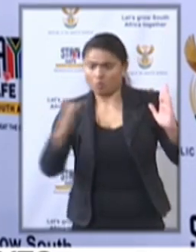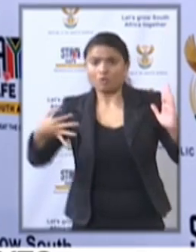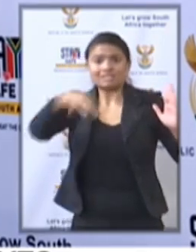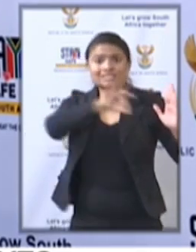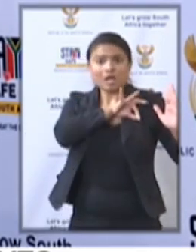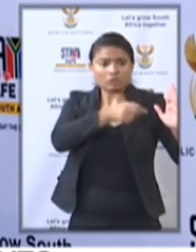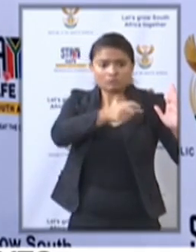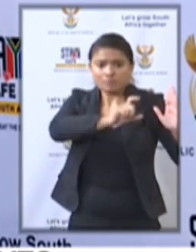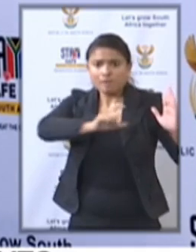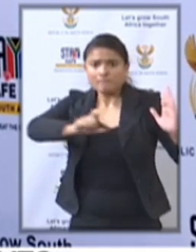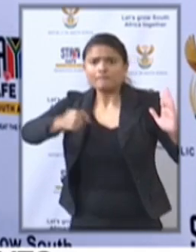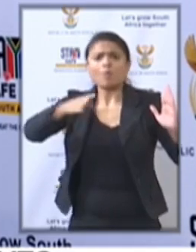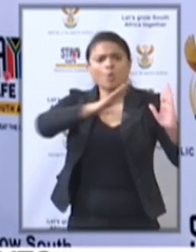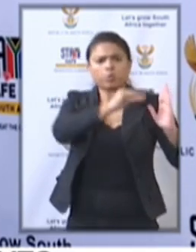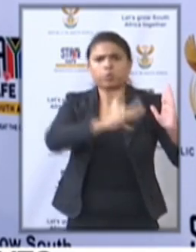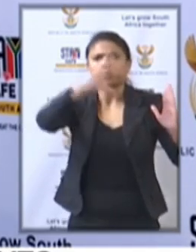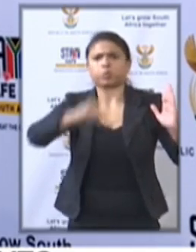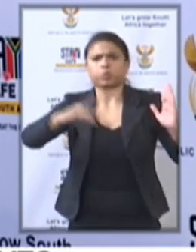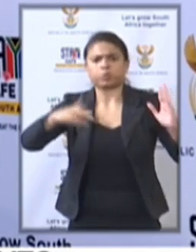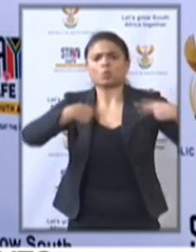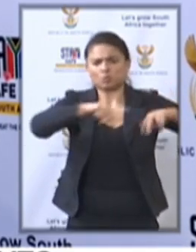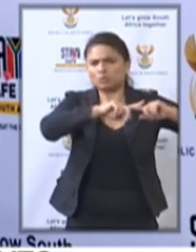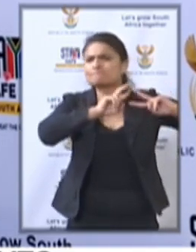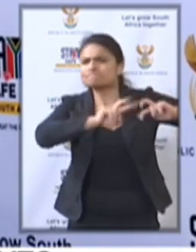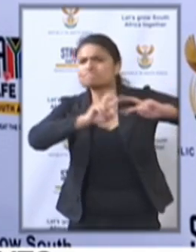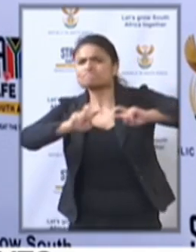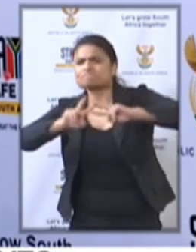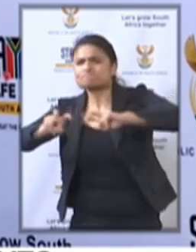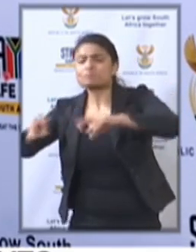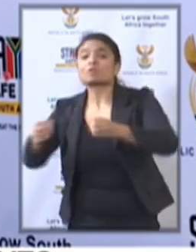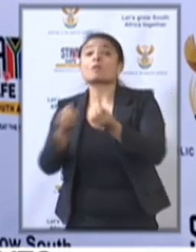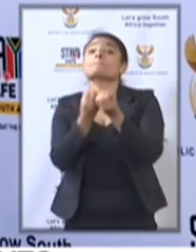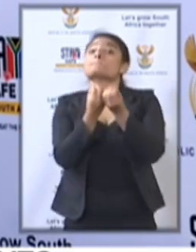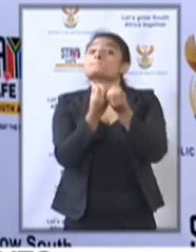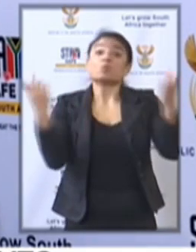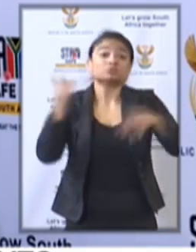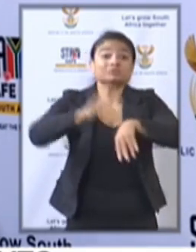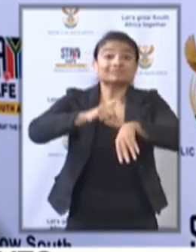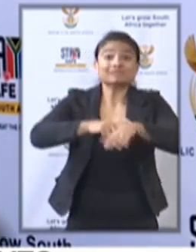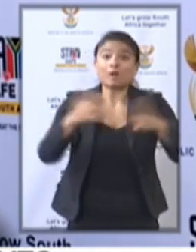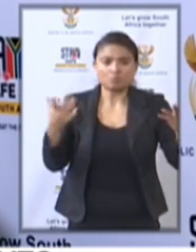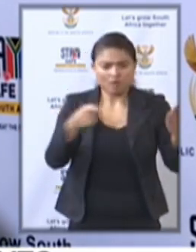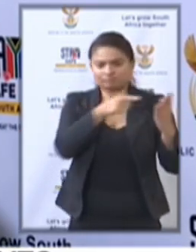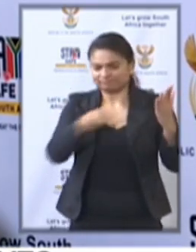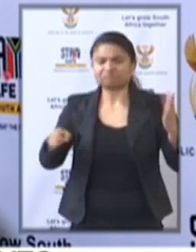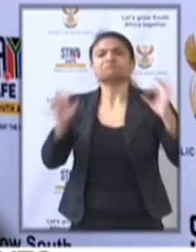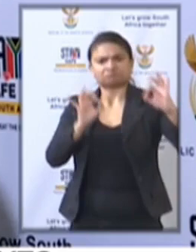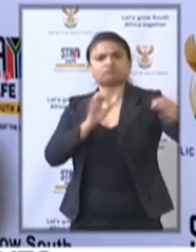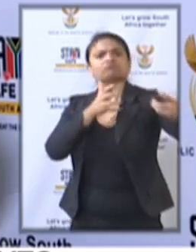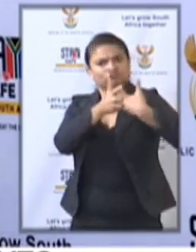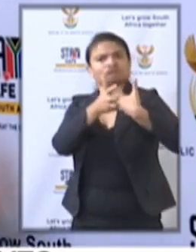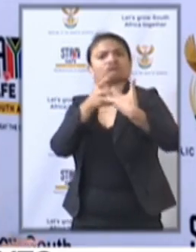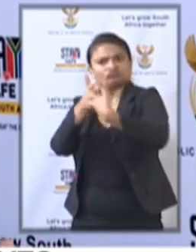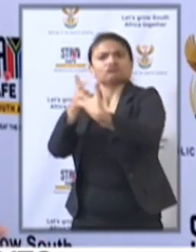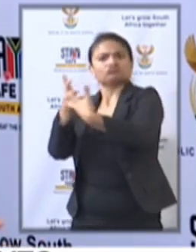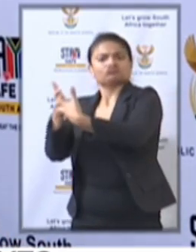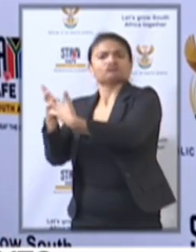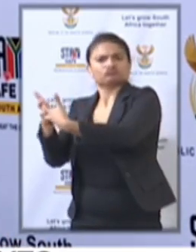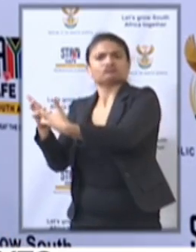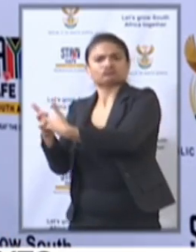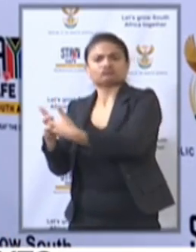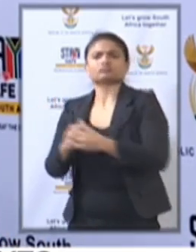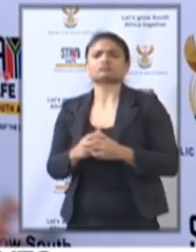share, that actually there is often no correlation between the size and nature of the institution and the salaries